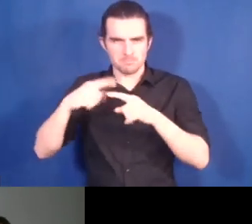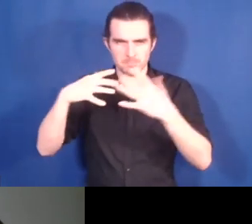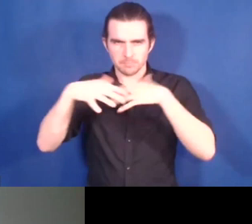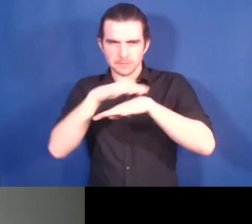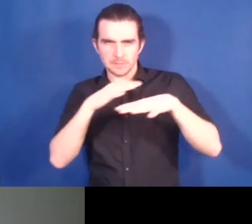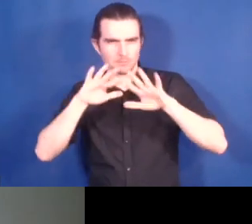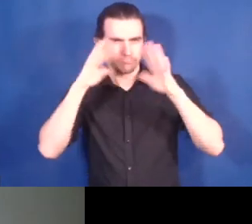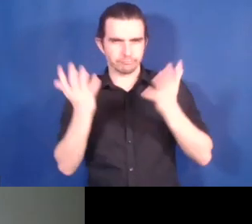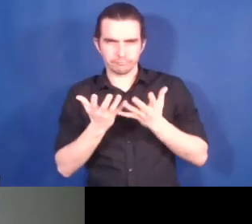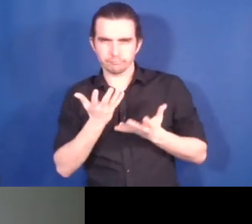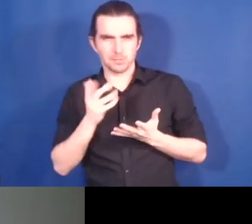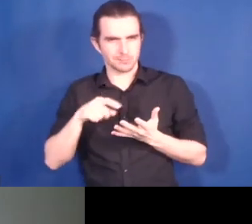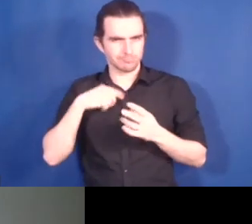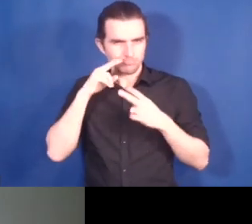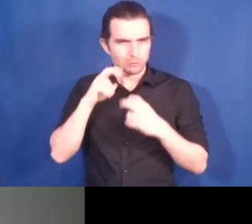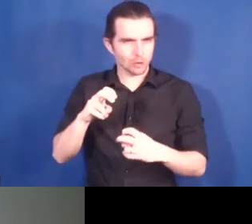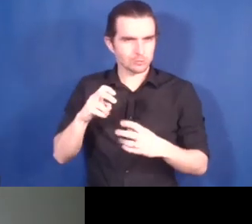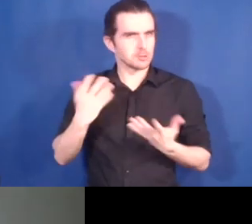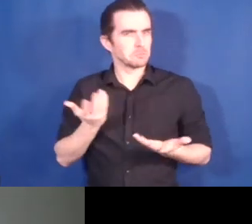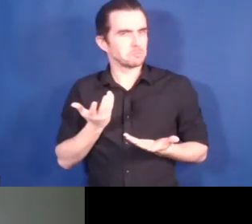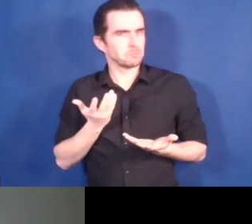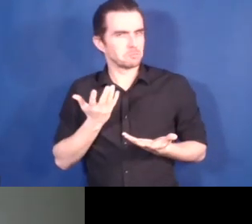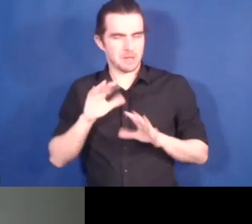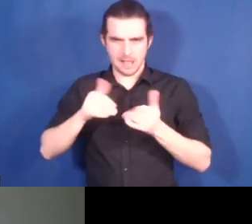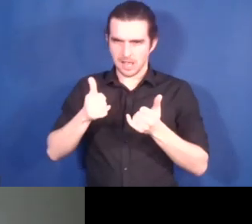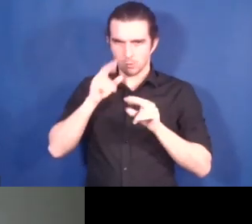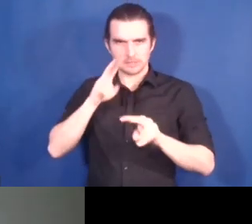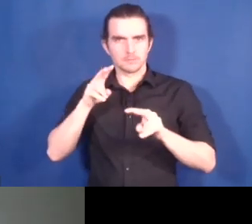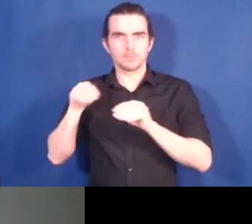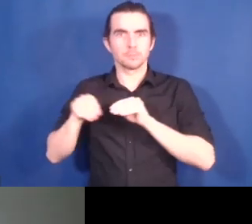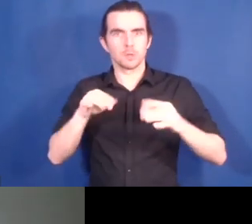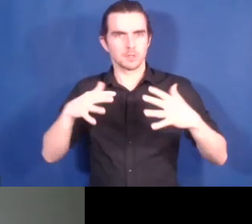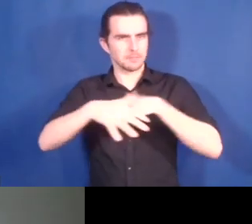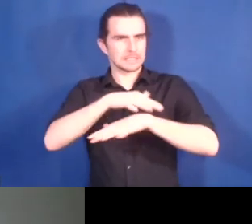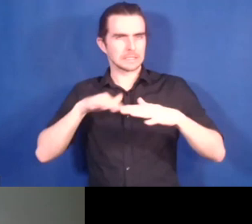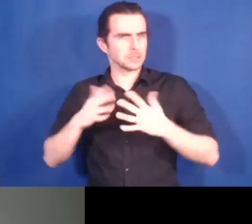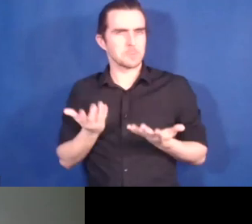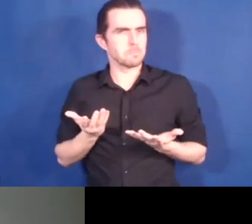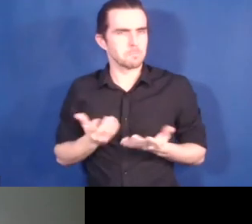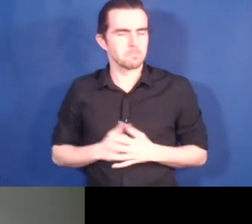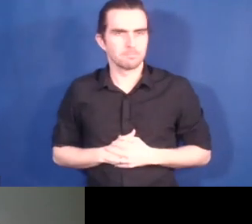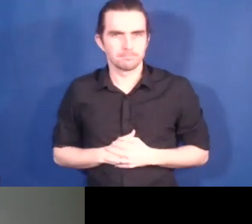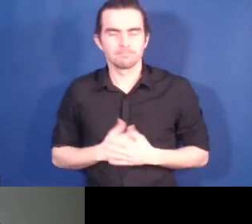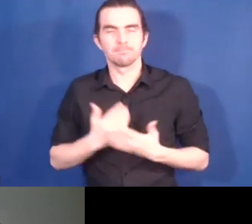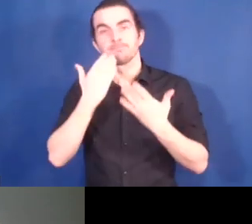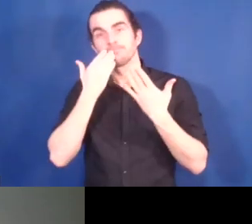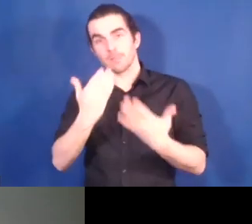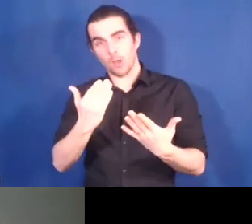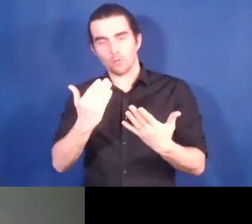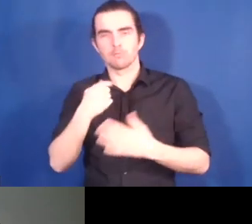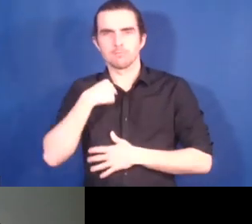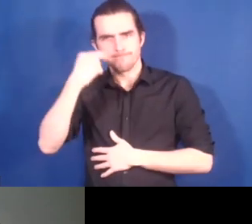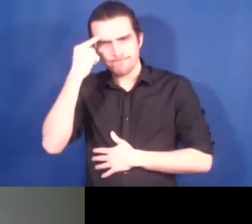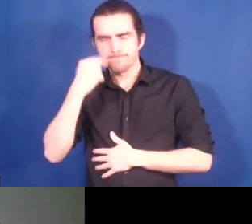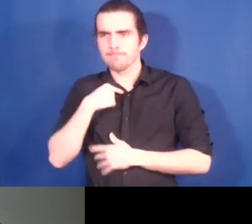So definitely, colleagues, go back and listen to that if you weren't able to join us this morning. But a critical component of